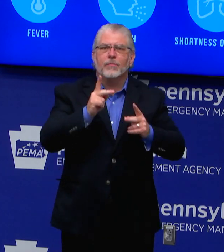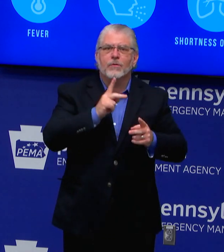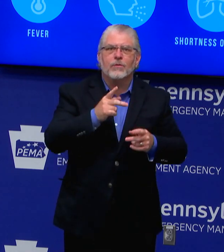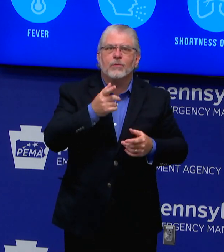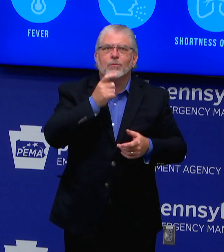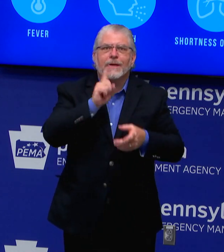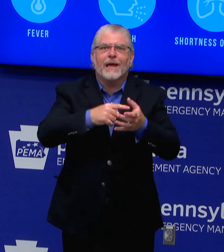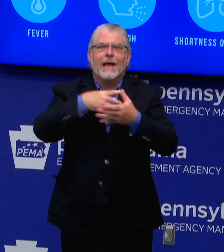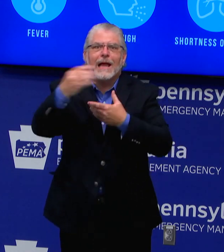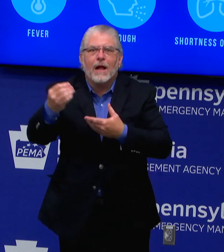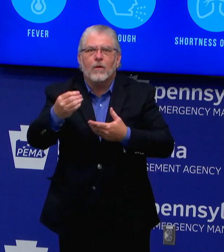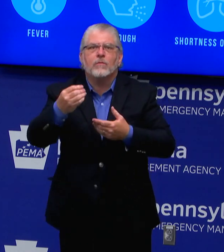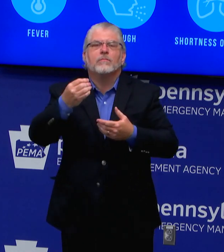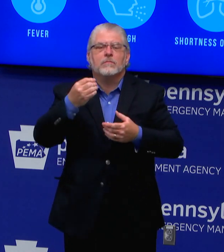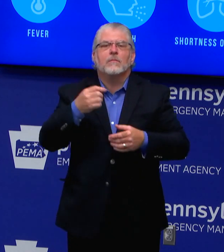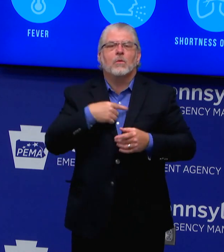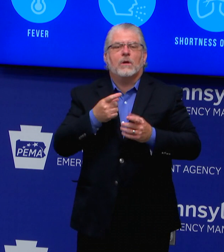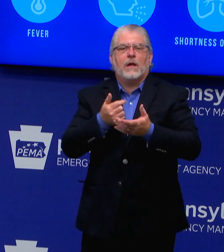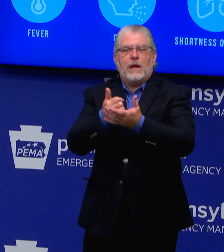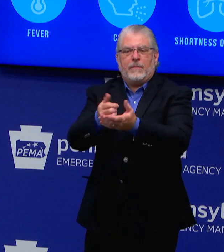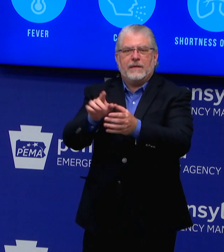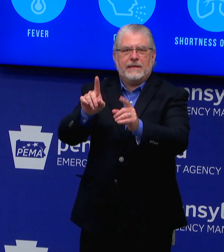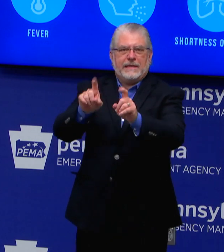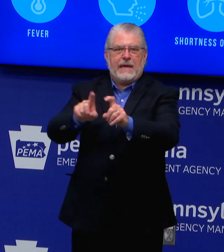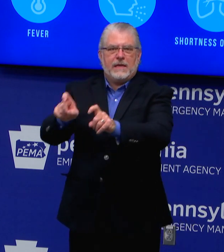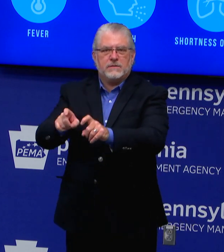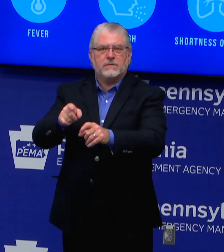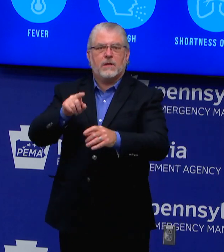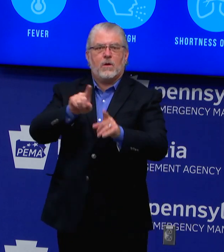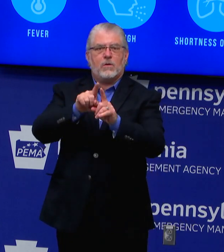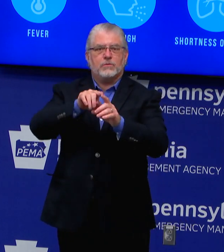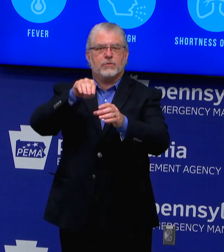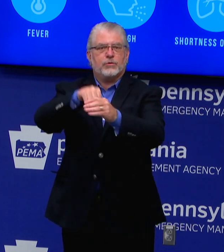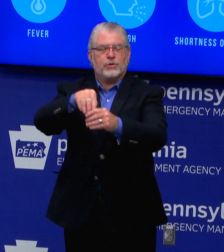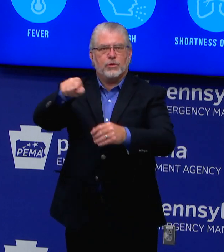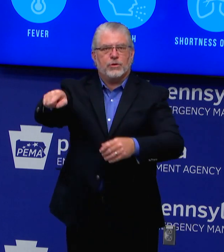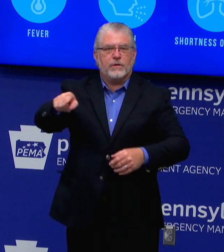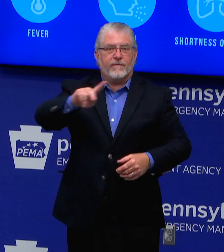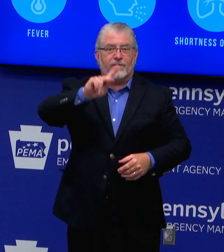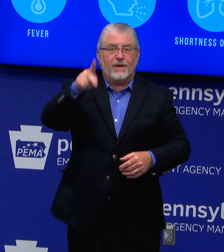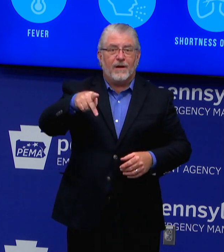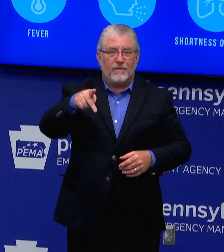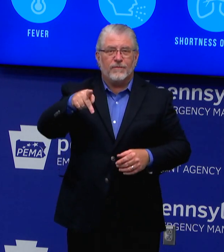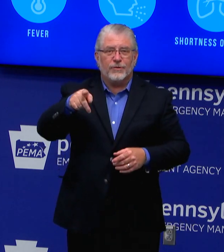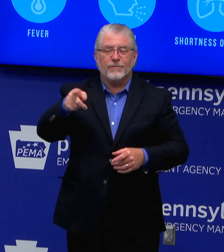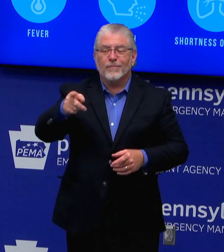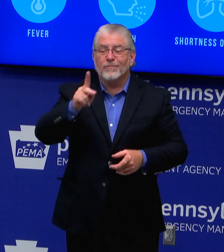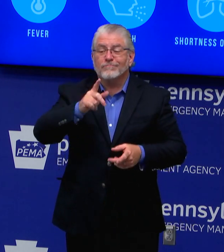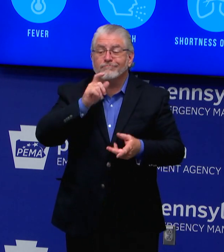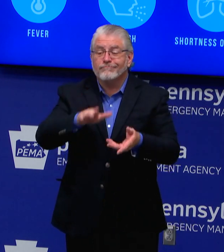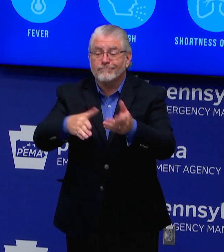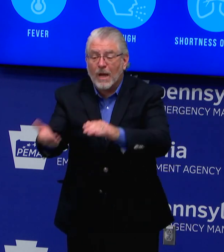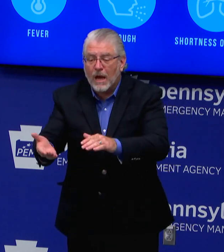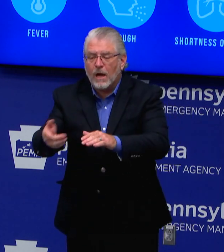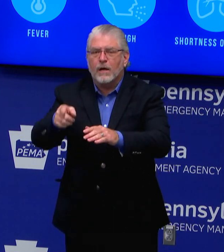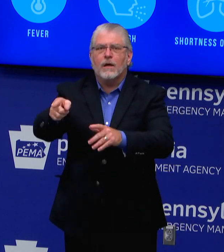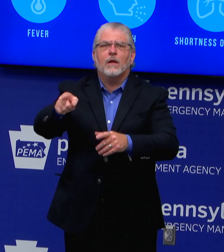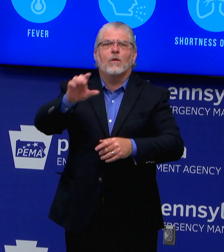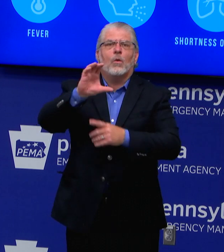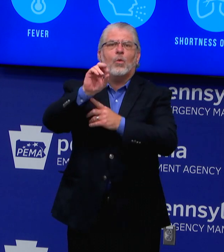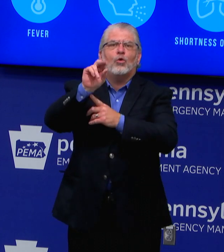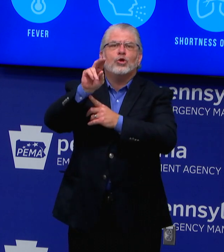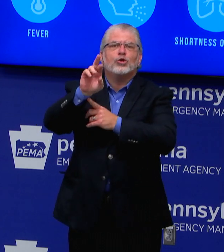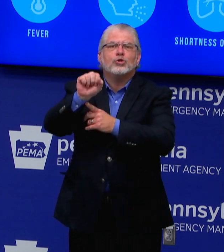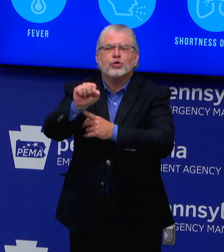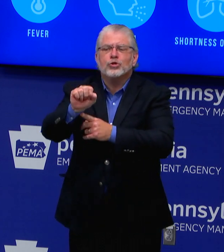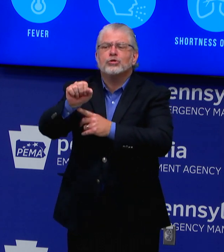Office with the dignified transportation of decedents from area hospitals. We currently are and will